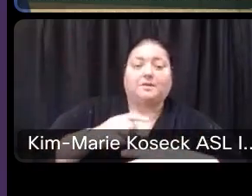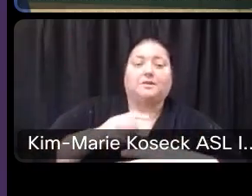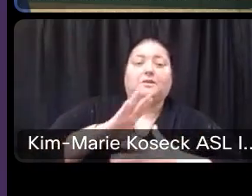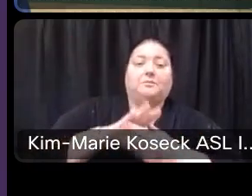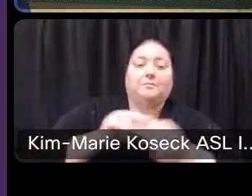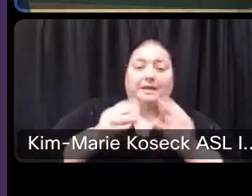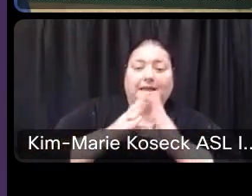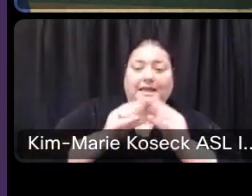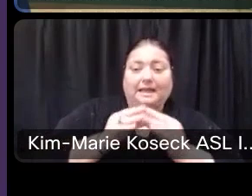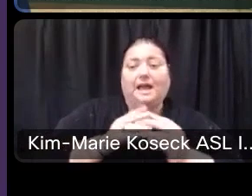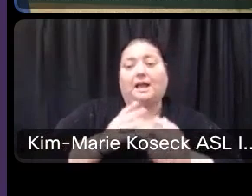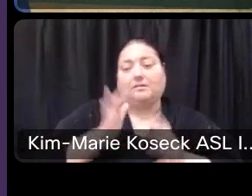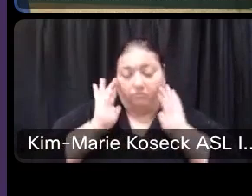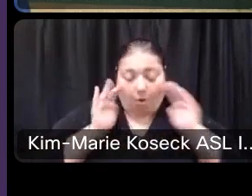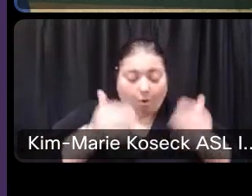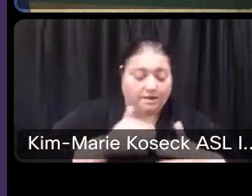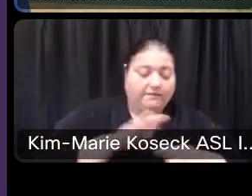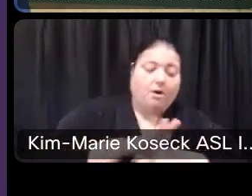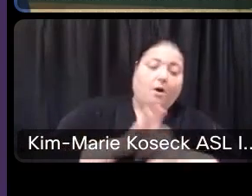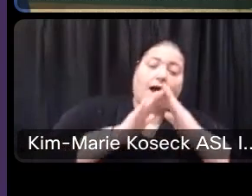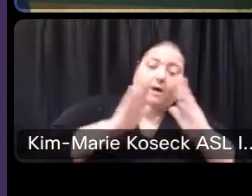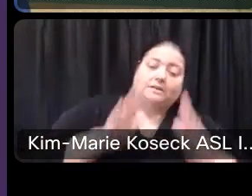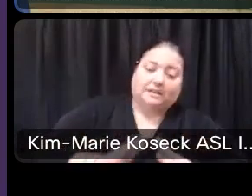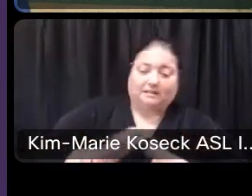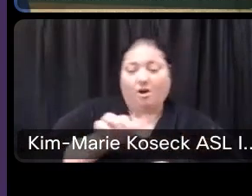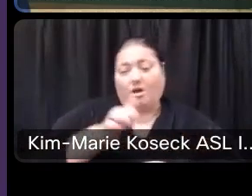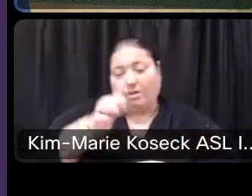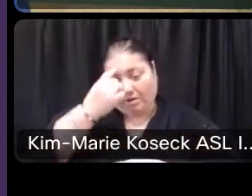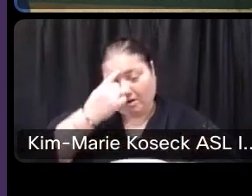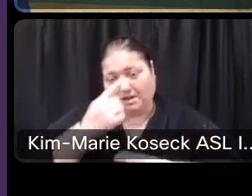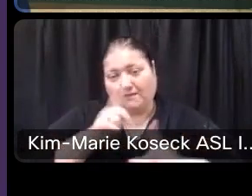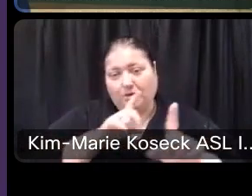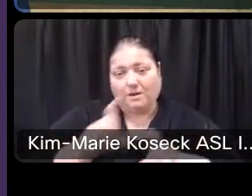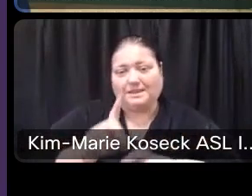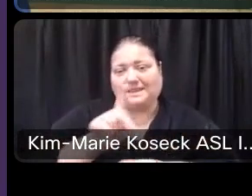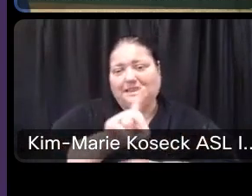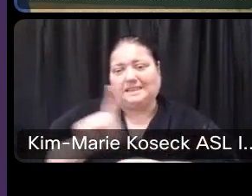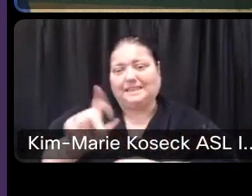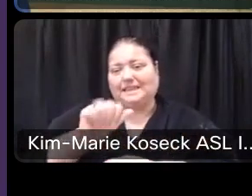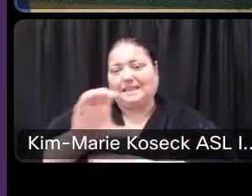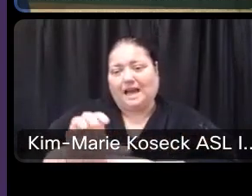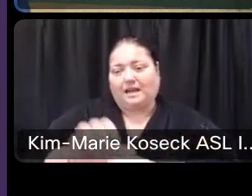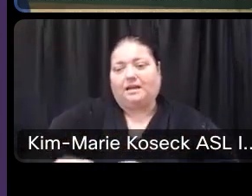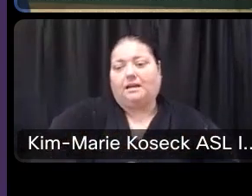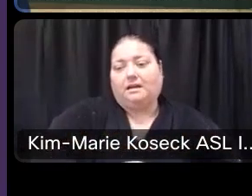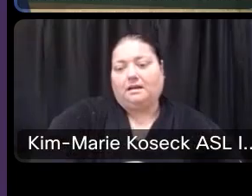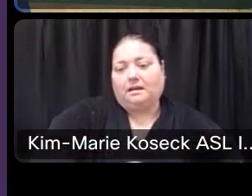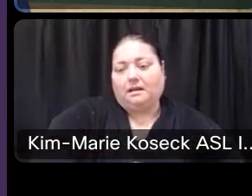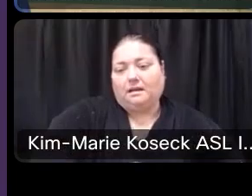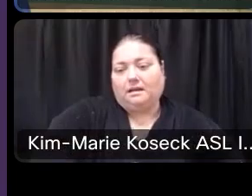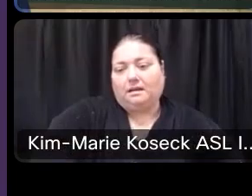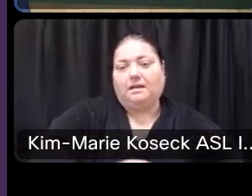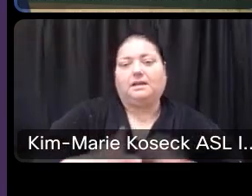housing in a future meeting. Any other thoughts in this area? Actually, I got a question. What's DDAC? Question. Oh, we have a question. Yeah. Oh, the